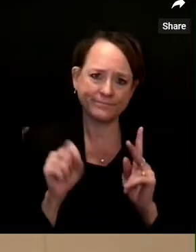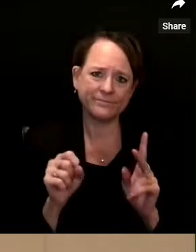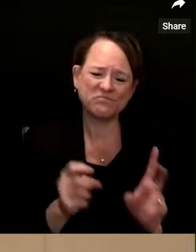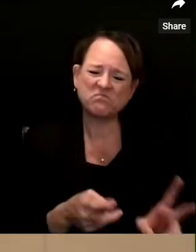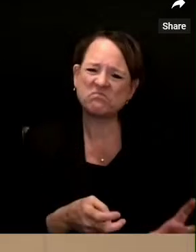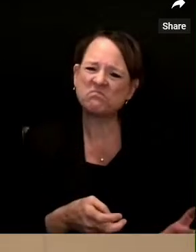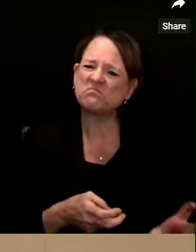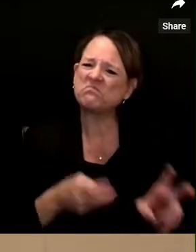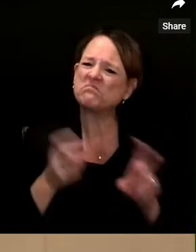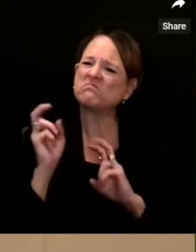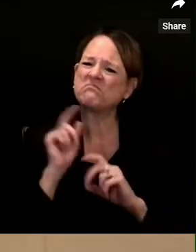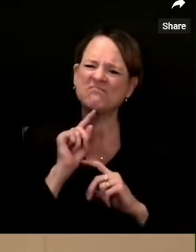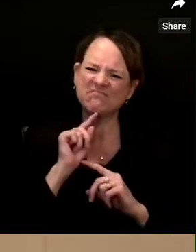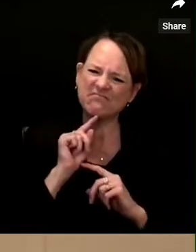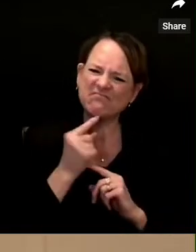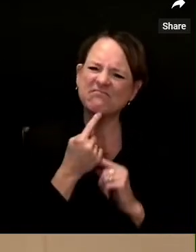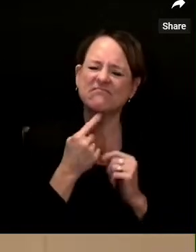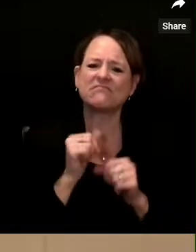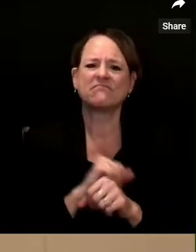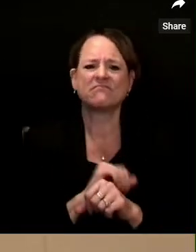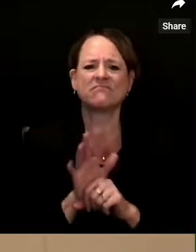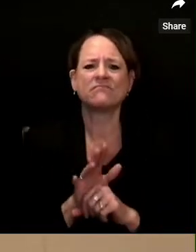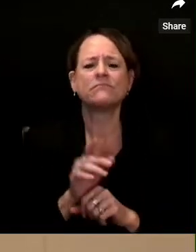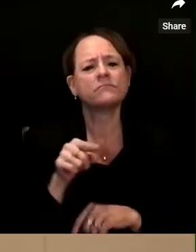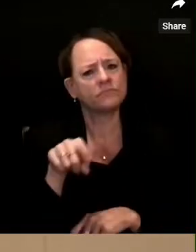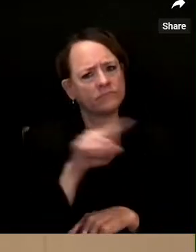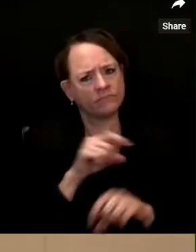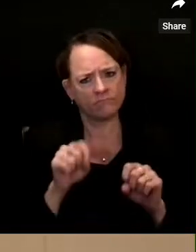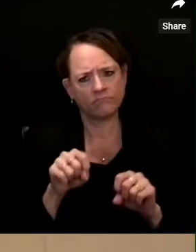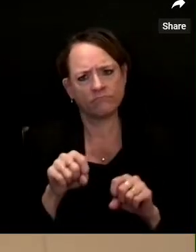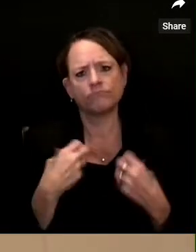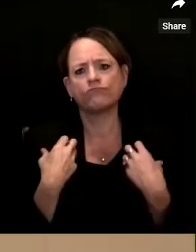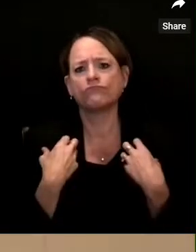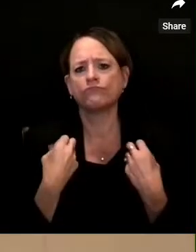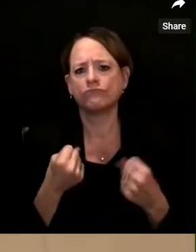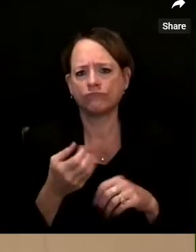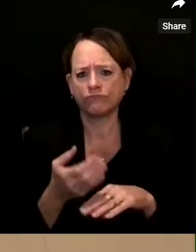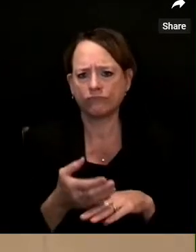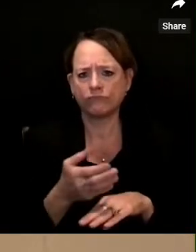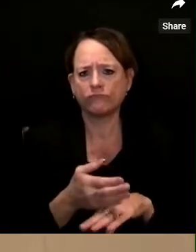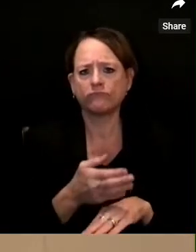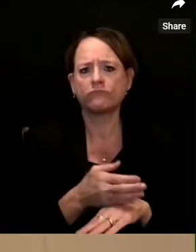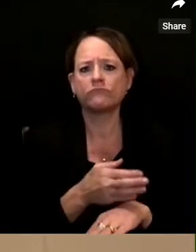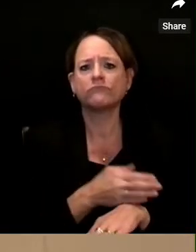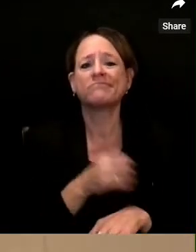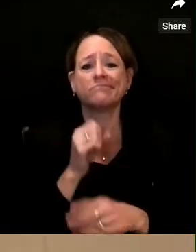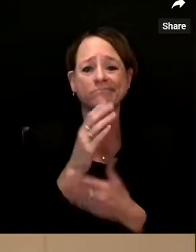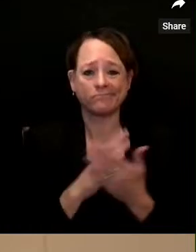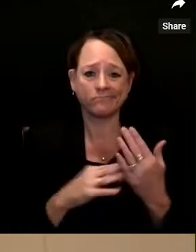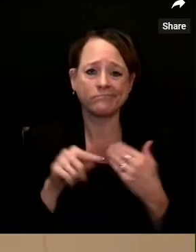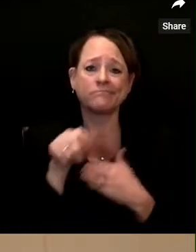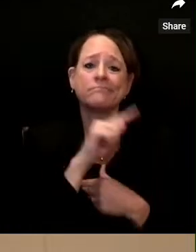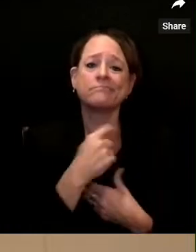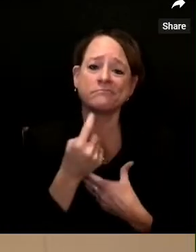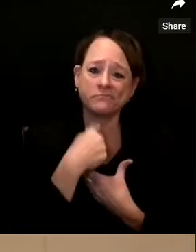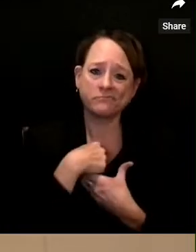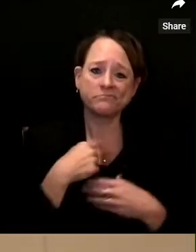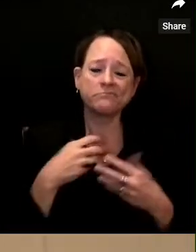and recover, particularly those who've required mechanical ventilation, are going to need some rehabilitation and